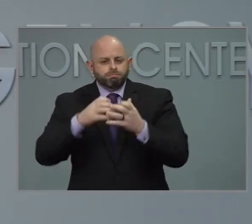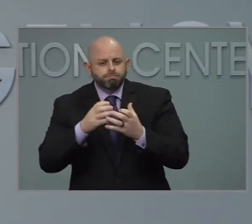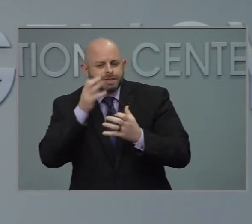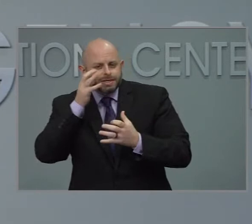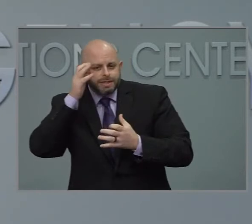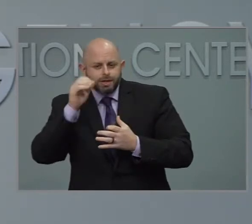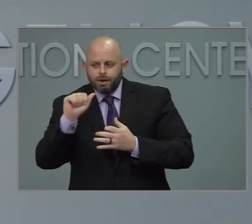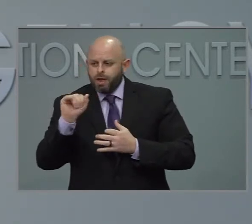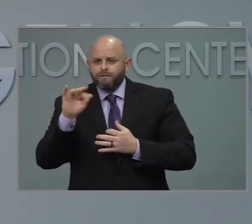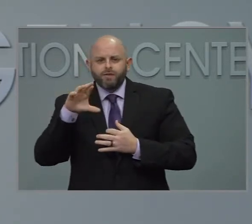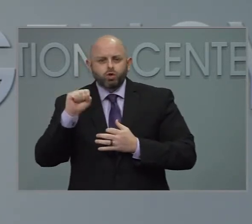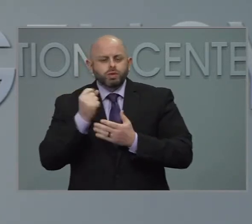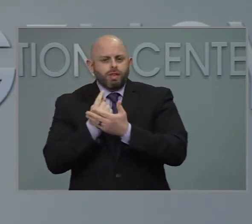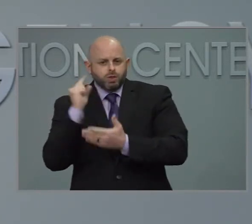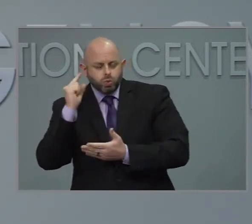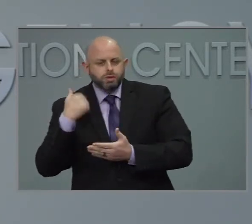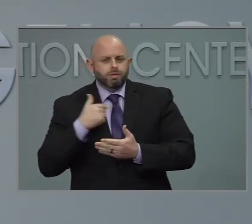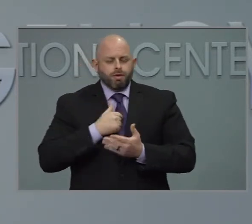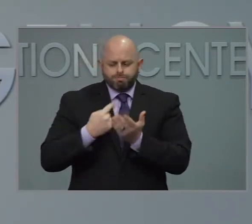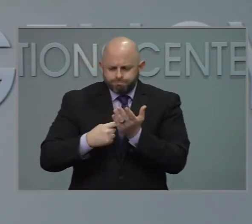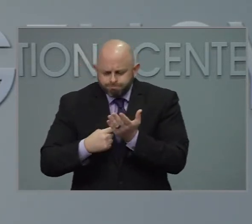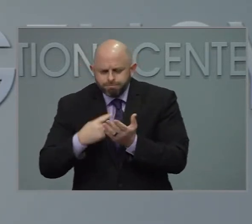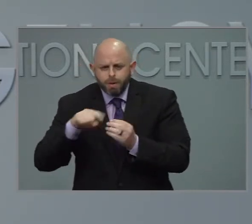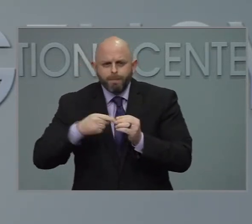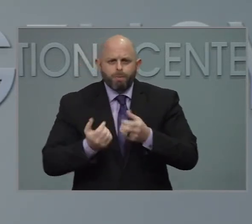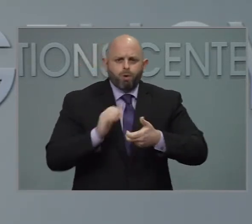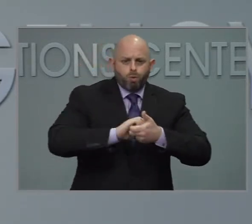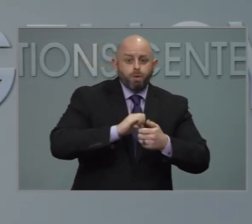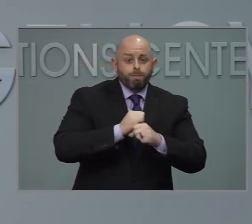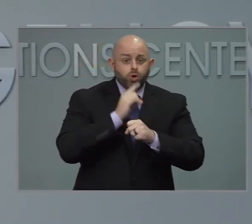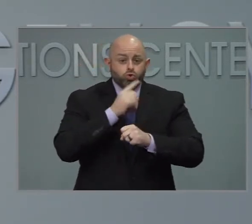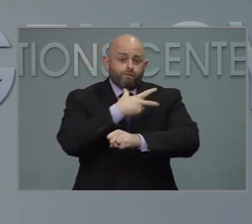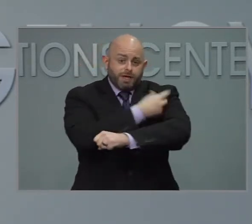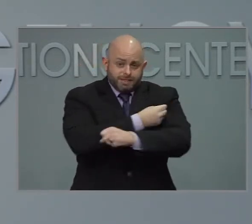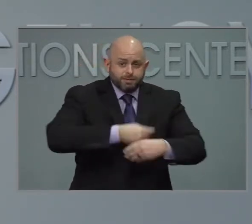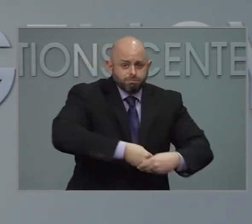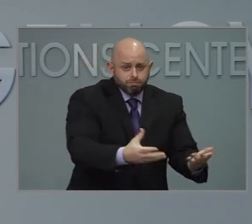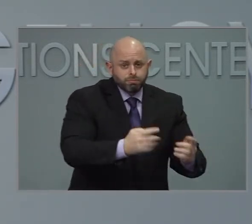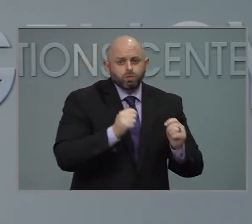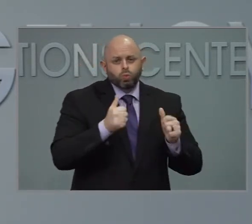their partnership in working to make sure that vaccines get out quickly. Thank you.